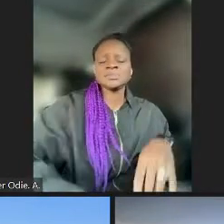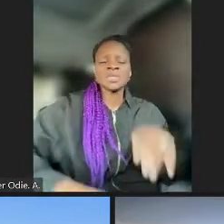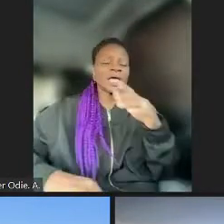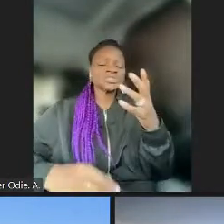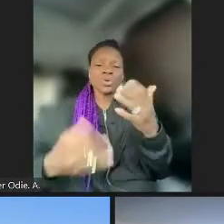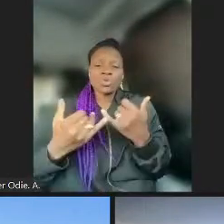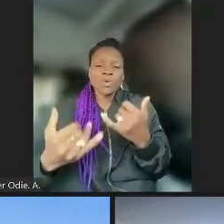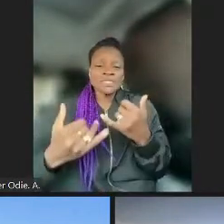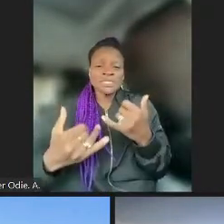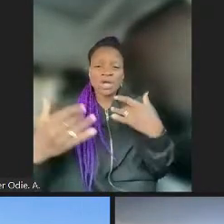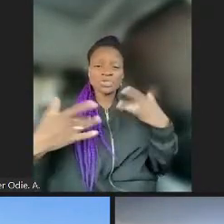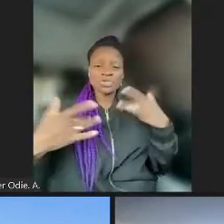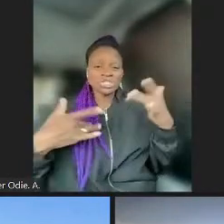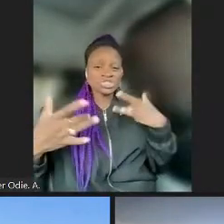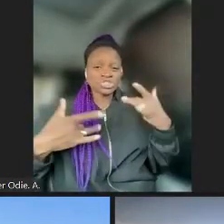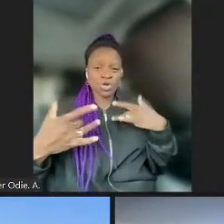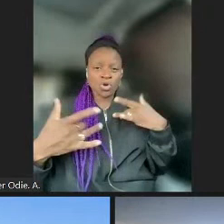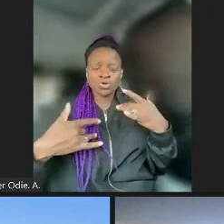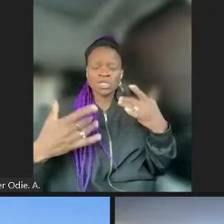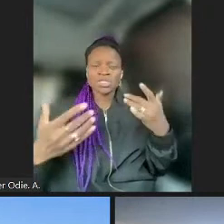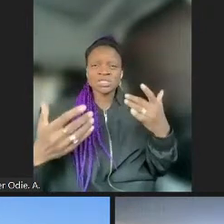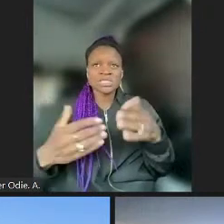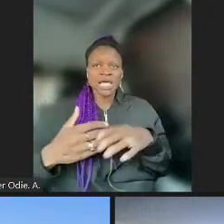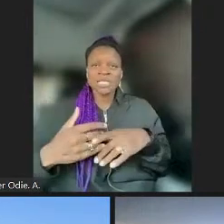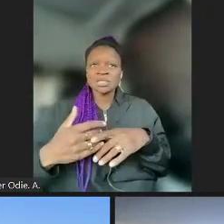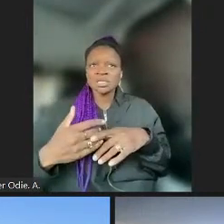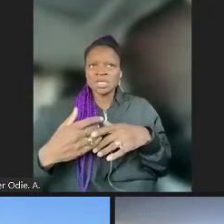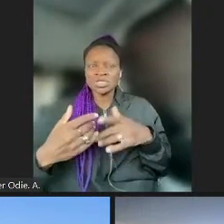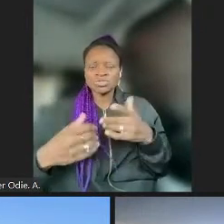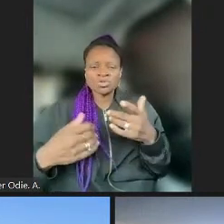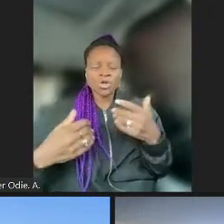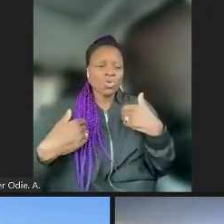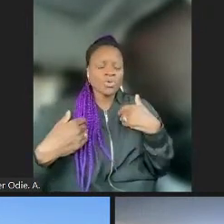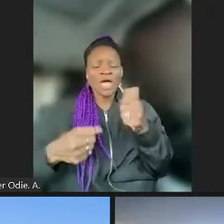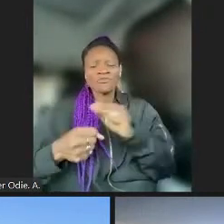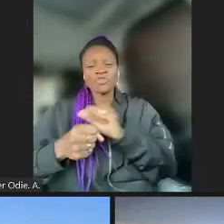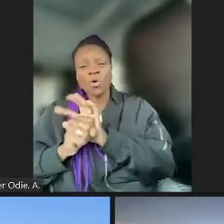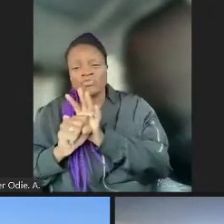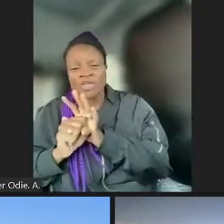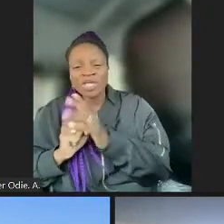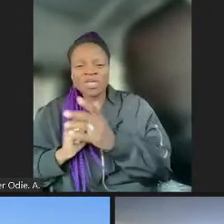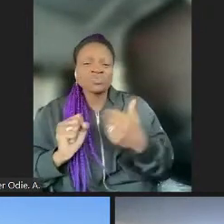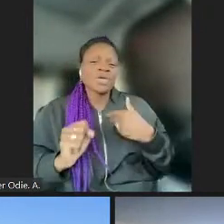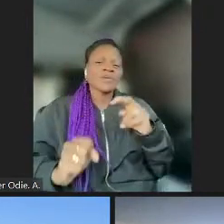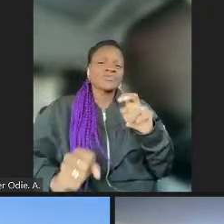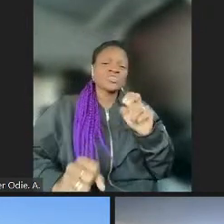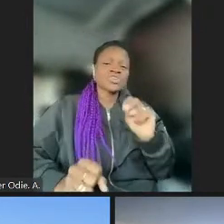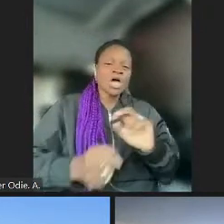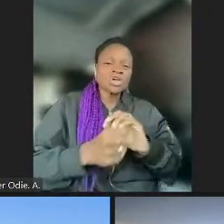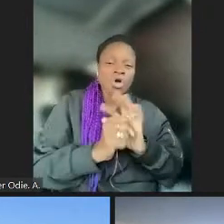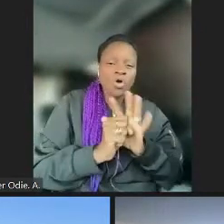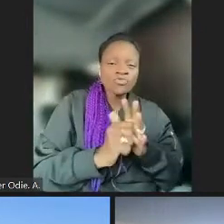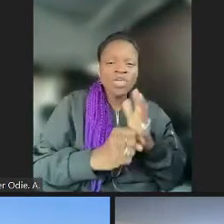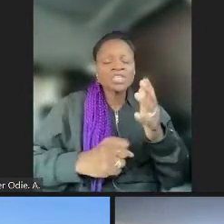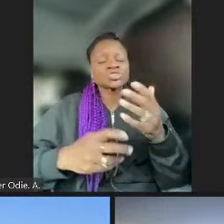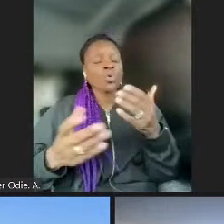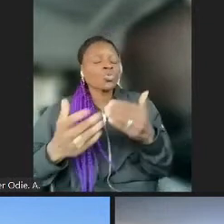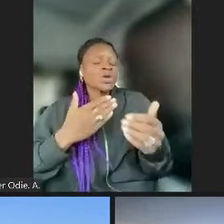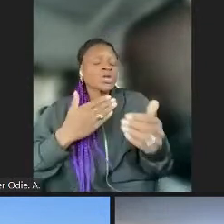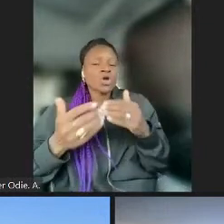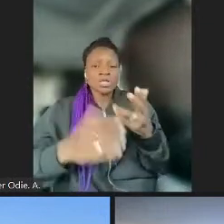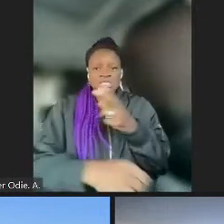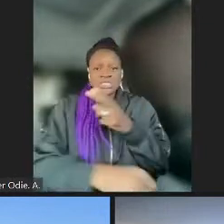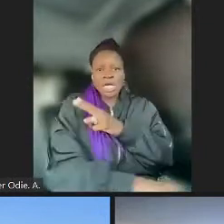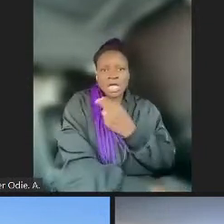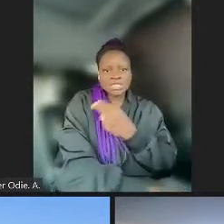are seeing a higher hospital census overall with COVID and non-COVID patients in the hospital. So the hospitals are a little bit more